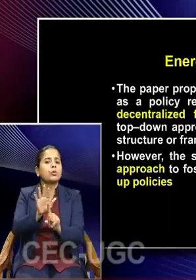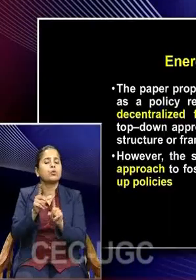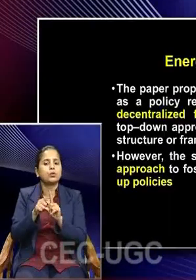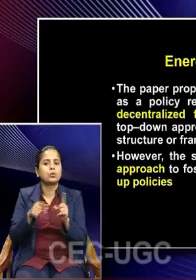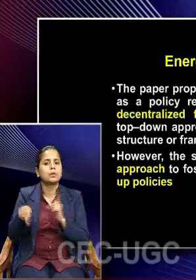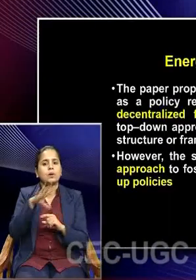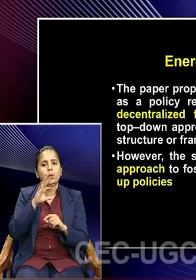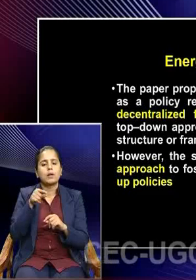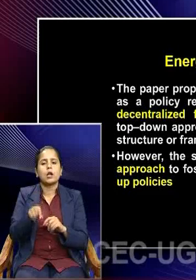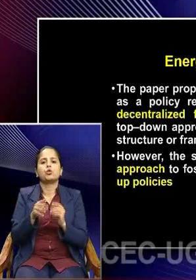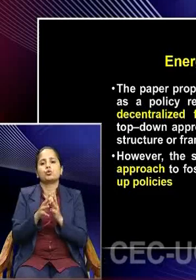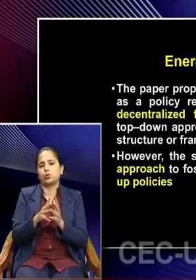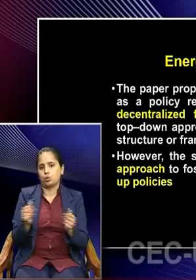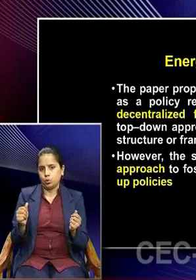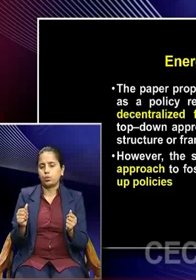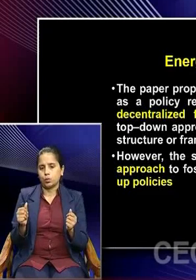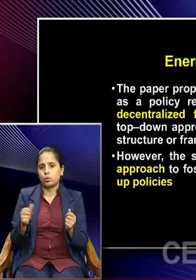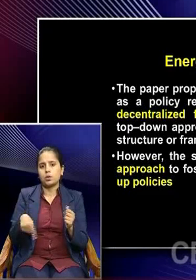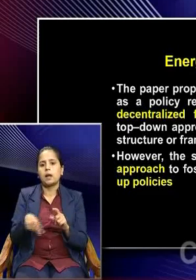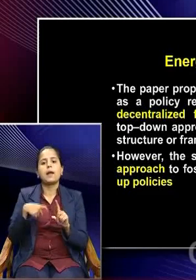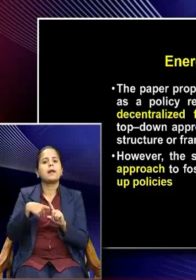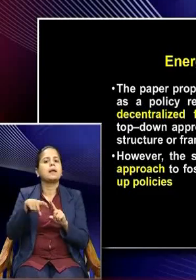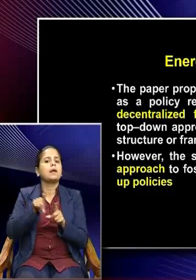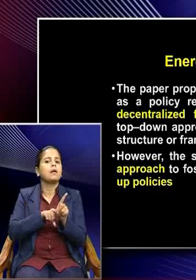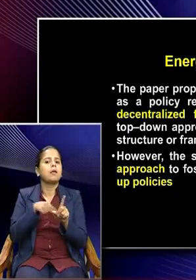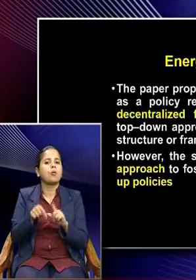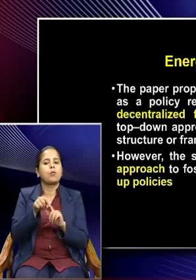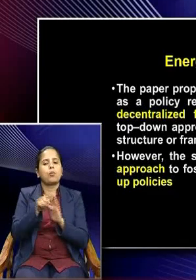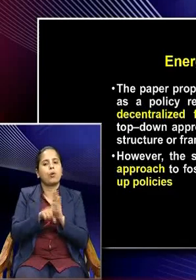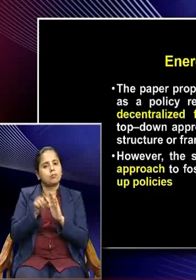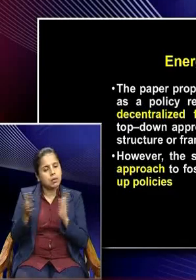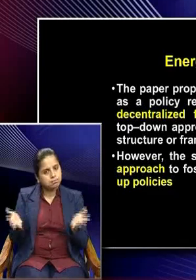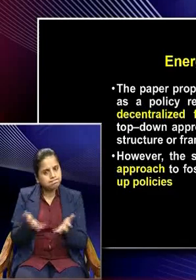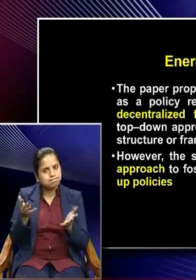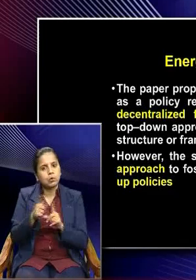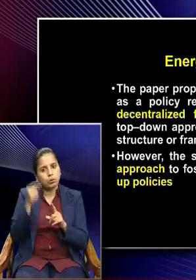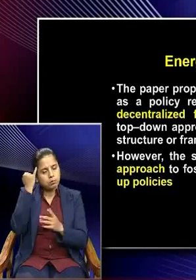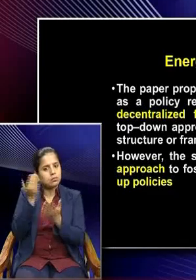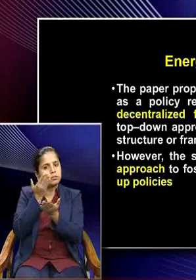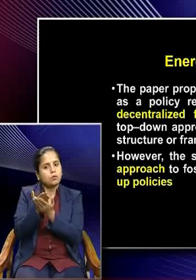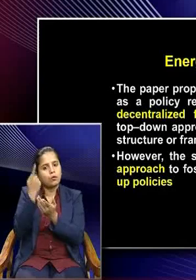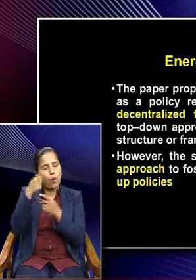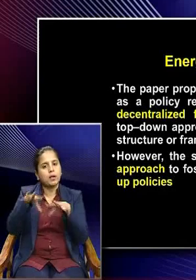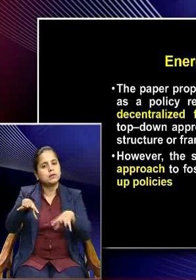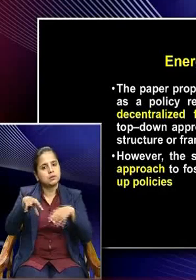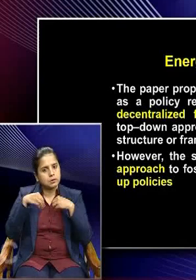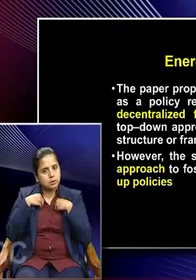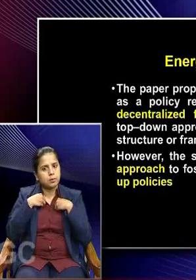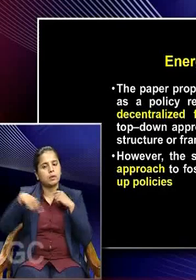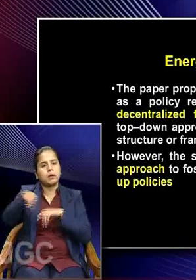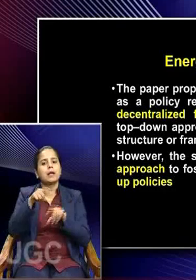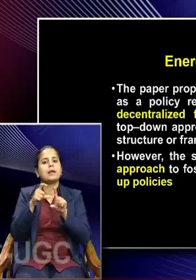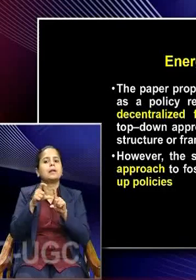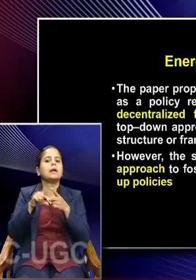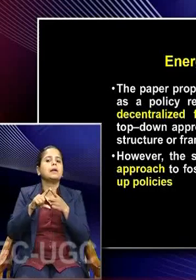the key solution, or it is the key policy that should be motivated and recommended by adopting a